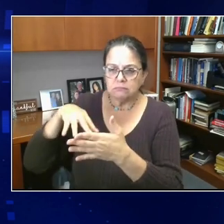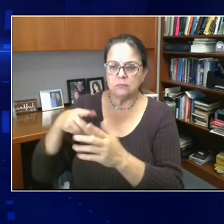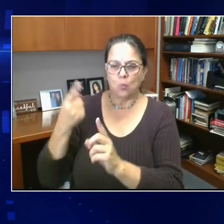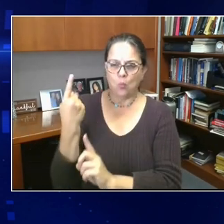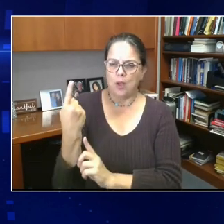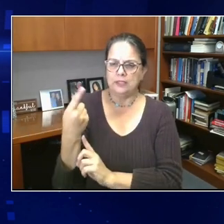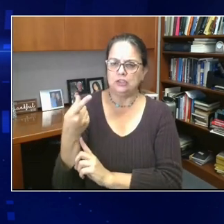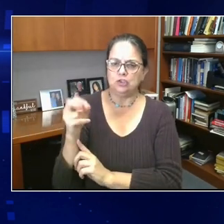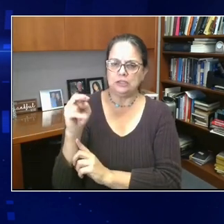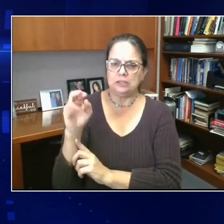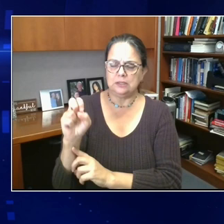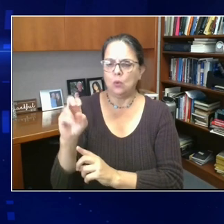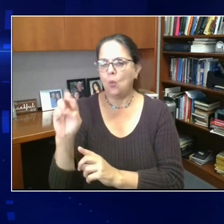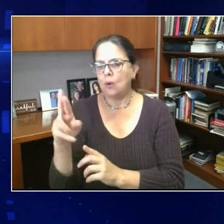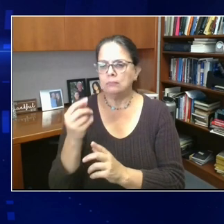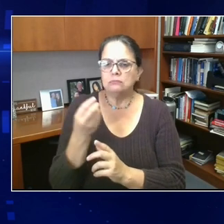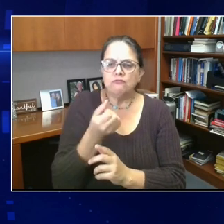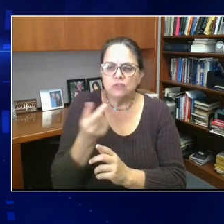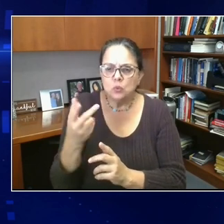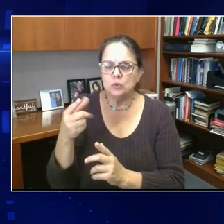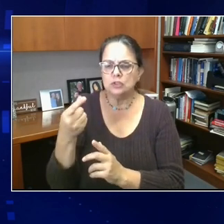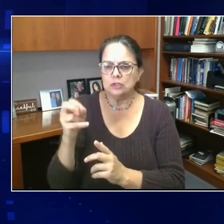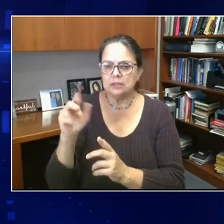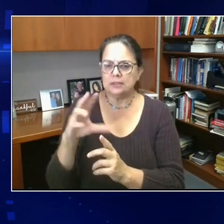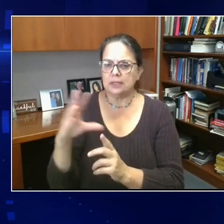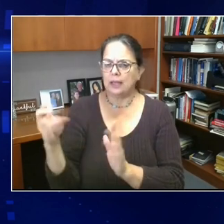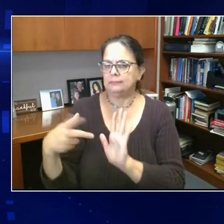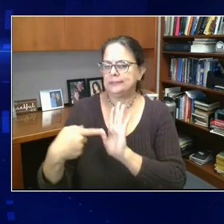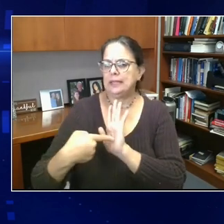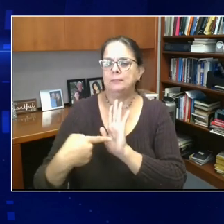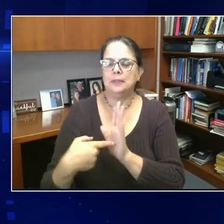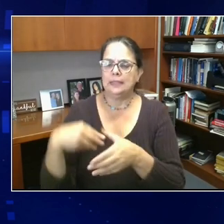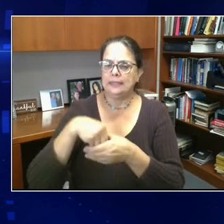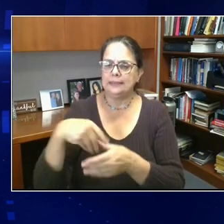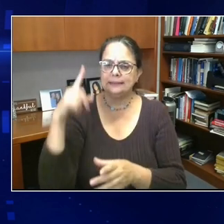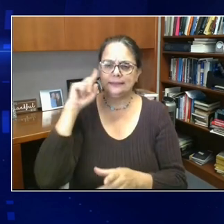Whereas genetics is the study of individual genes or groups